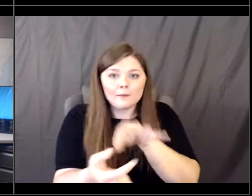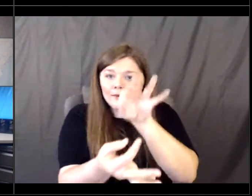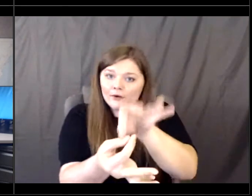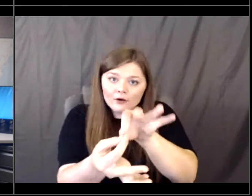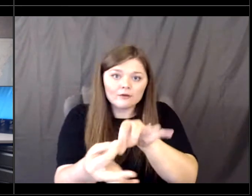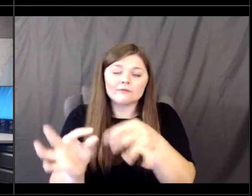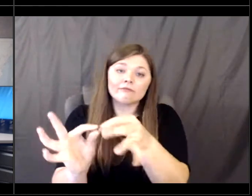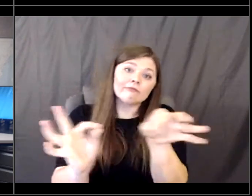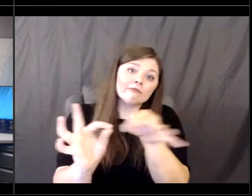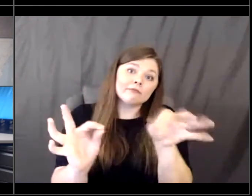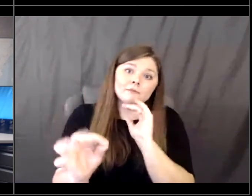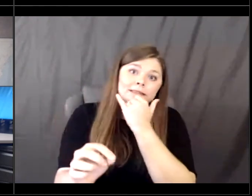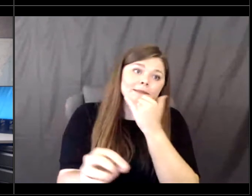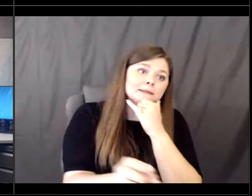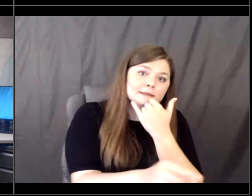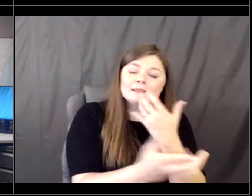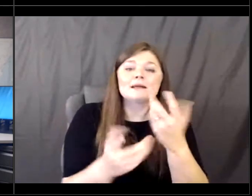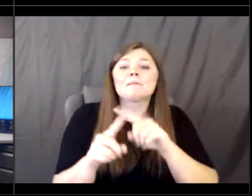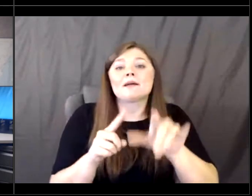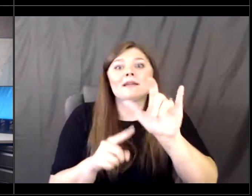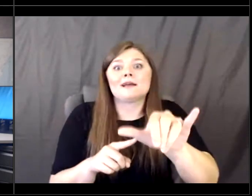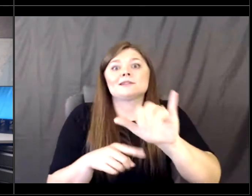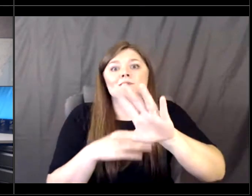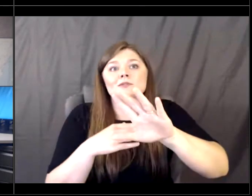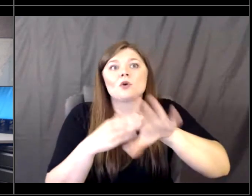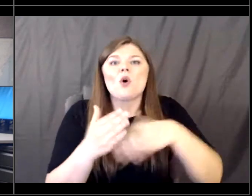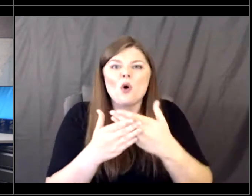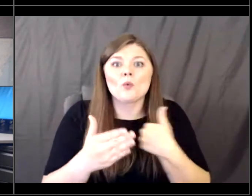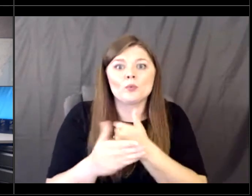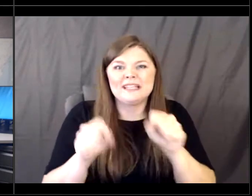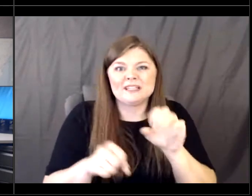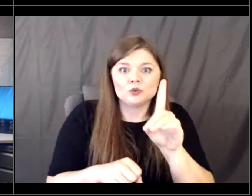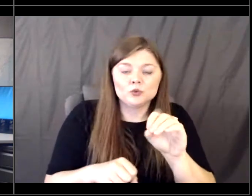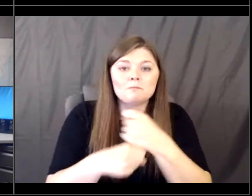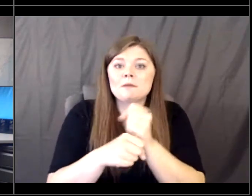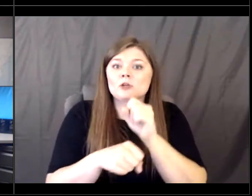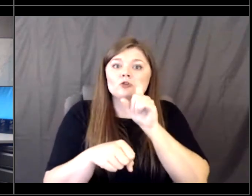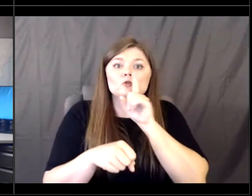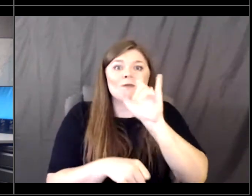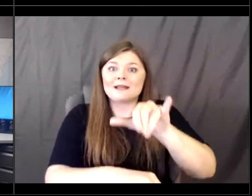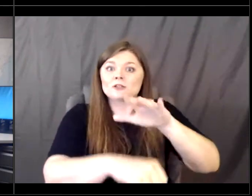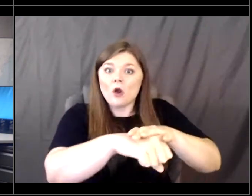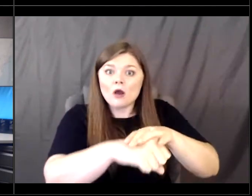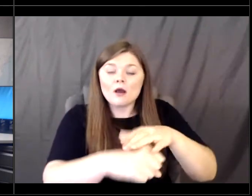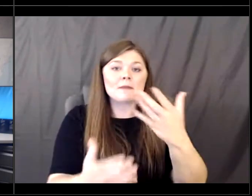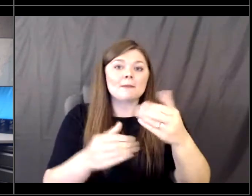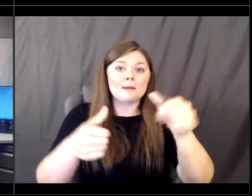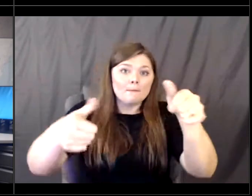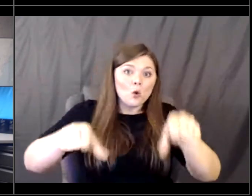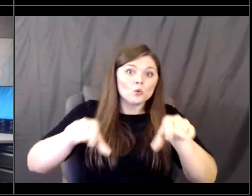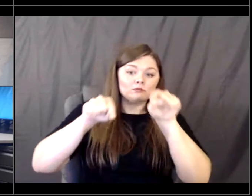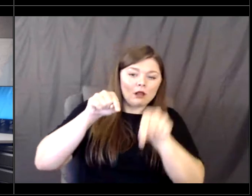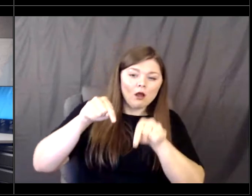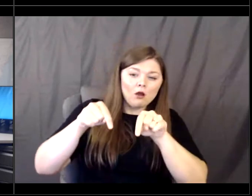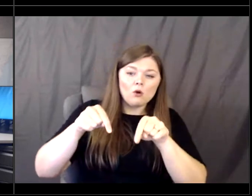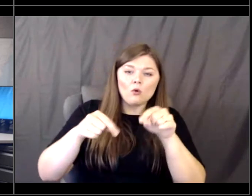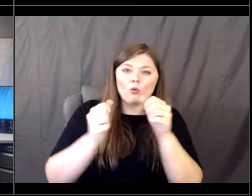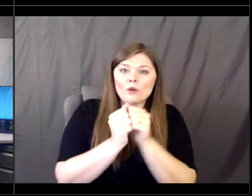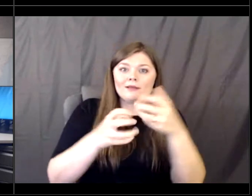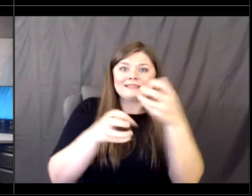but that's all we can do. So make sure that is on, or do a post below that, giving, a quick summary or some